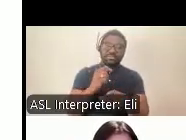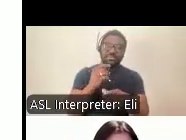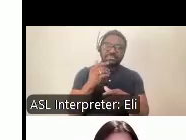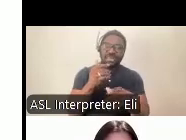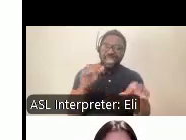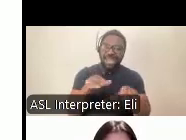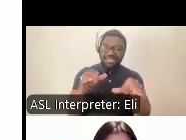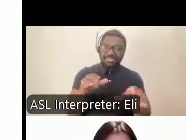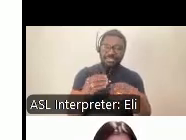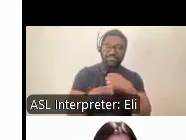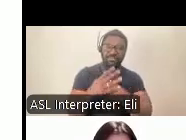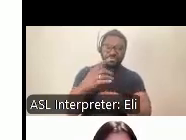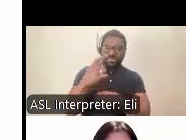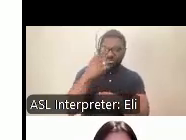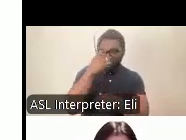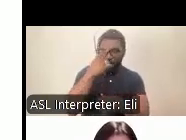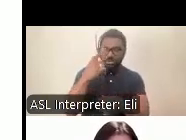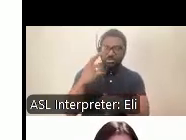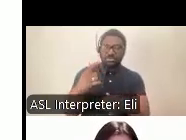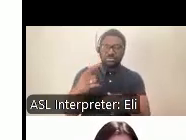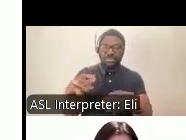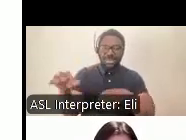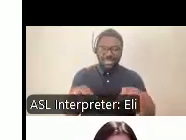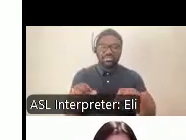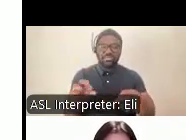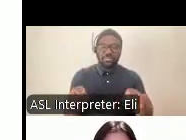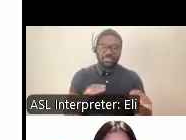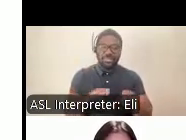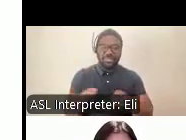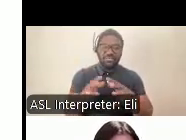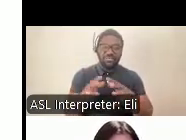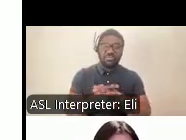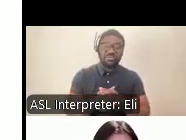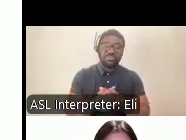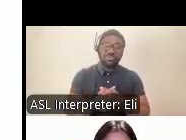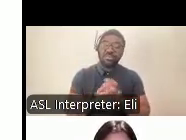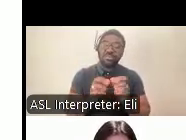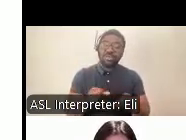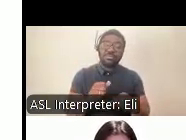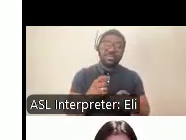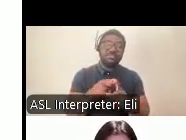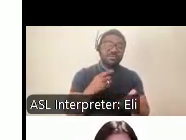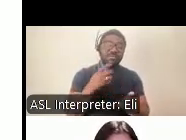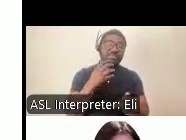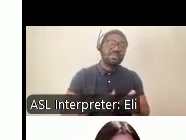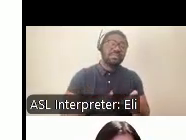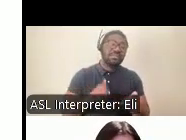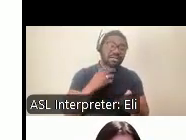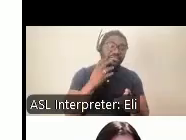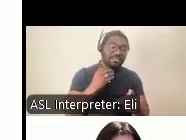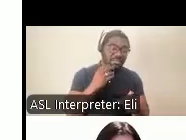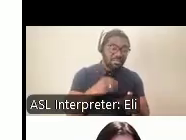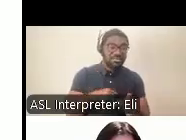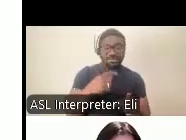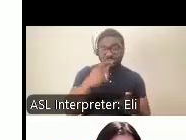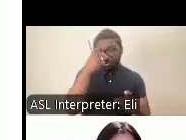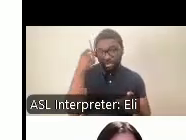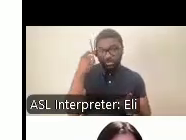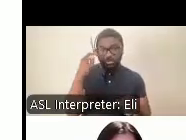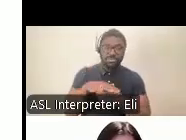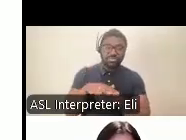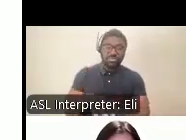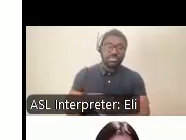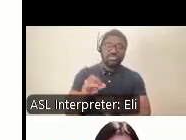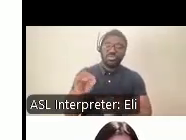behaviors. It's often shaped by life experiences, stress, trauma, or even systemic barriers. And